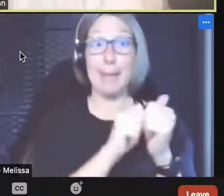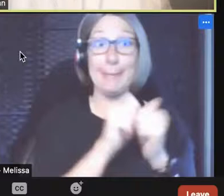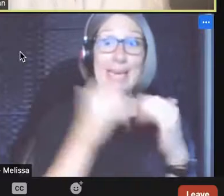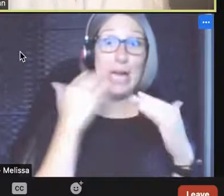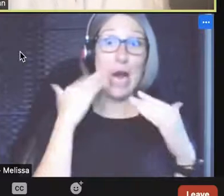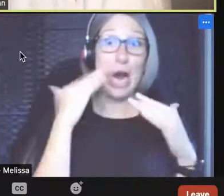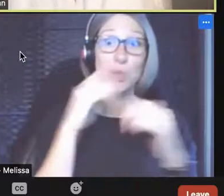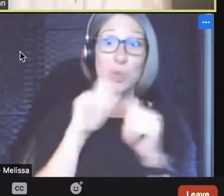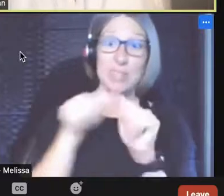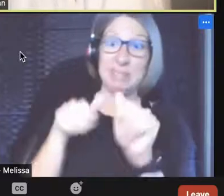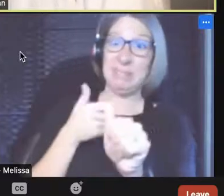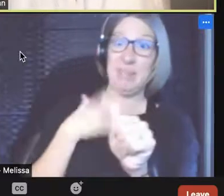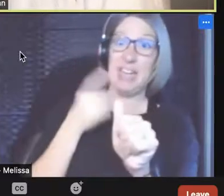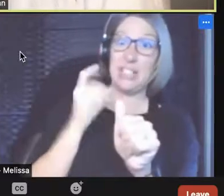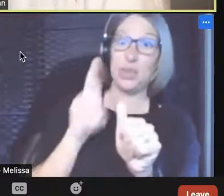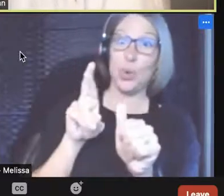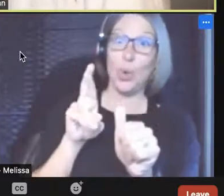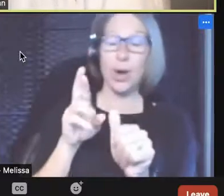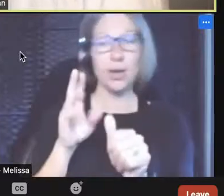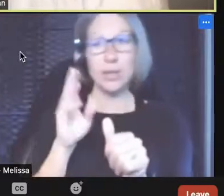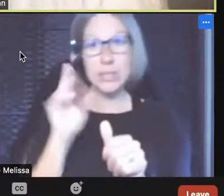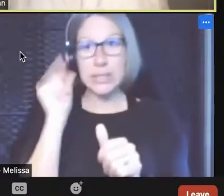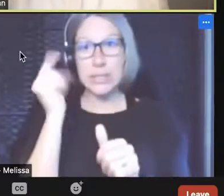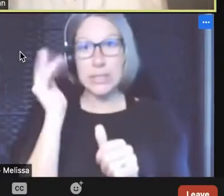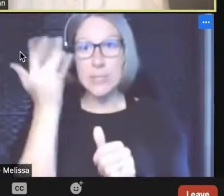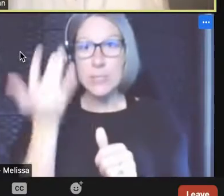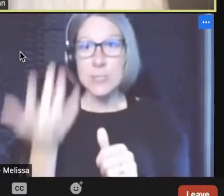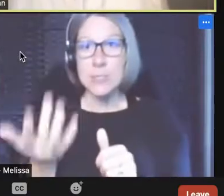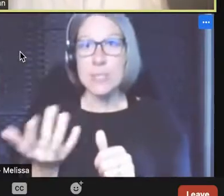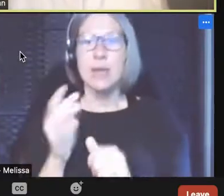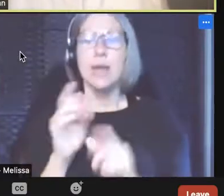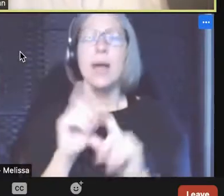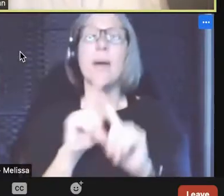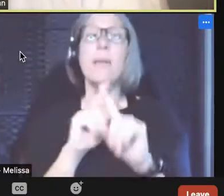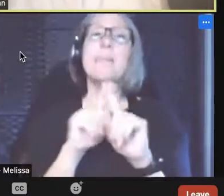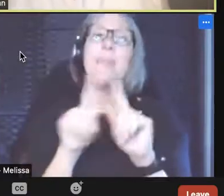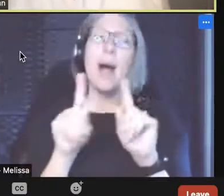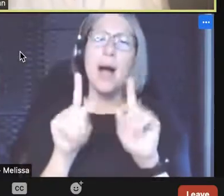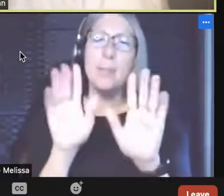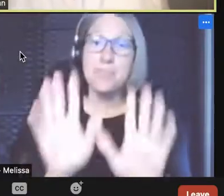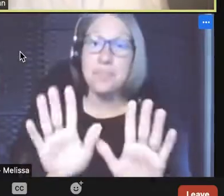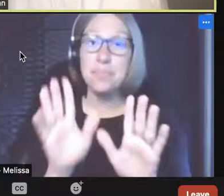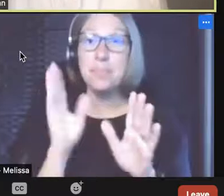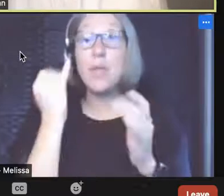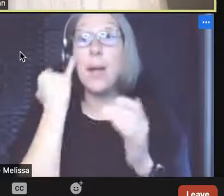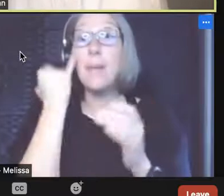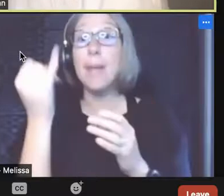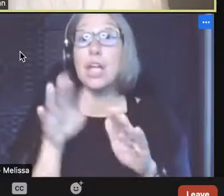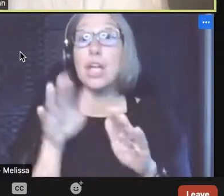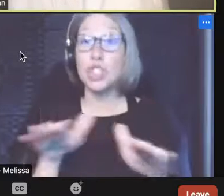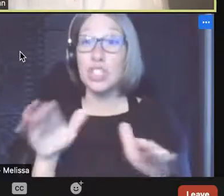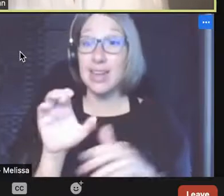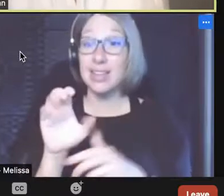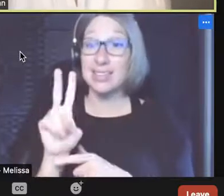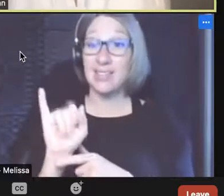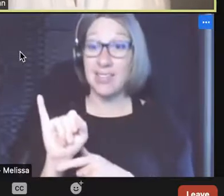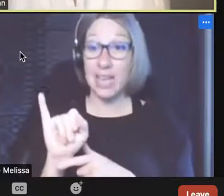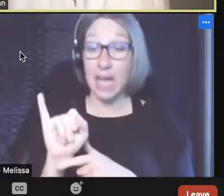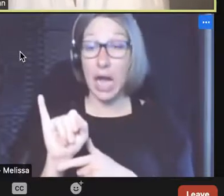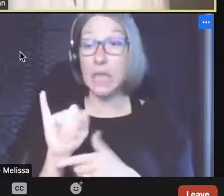So I would have to say sometimes at best for me, but that is really about, imagine a child with CVI who's in